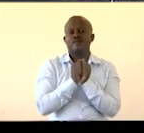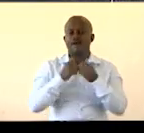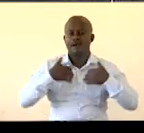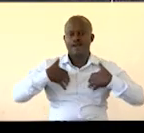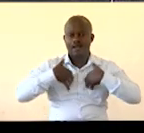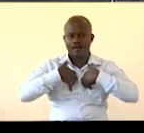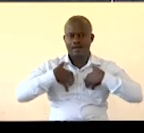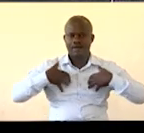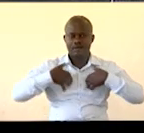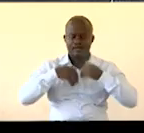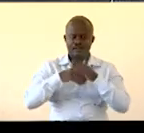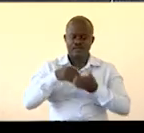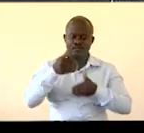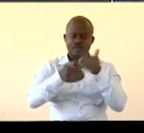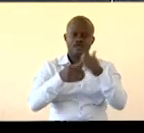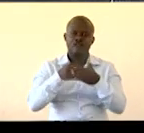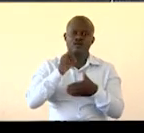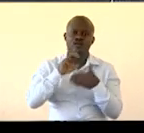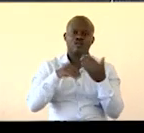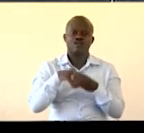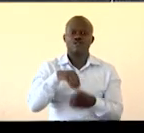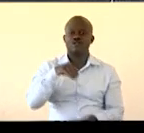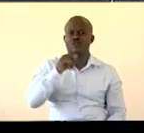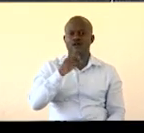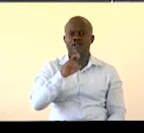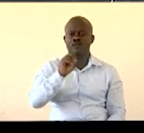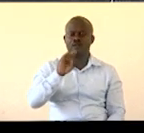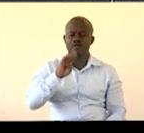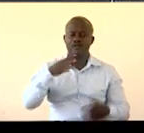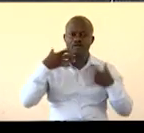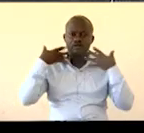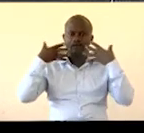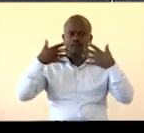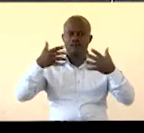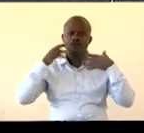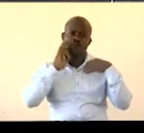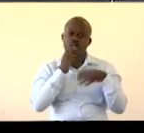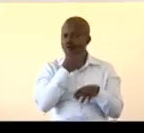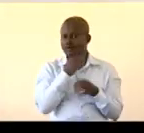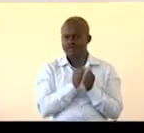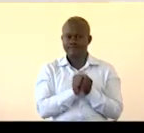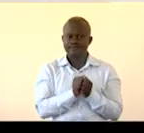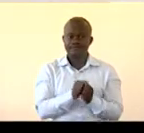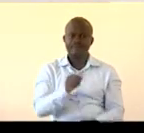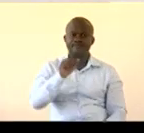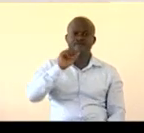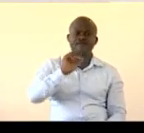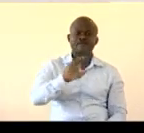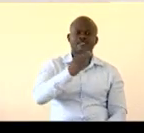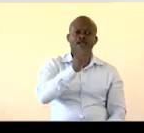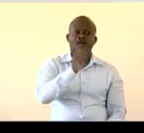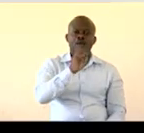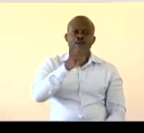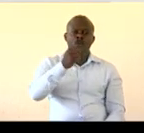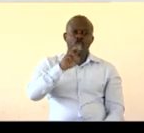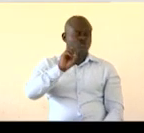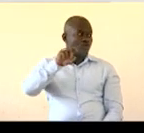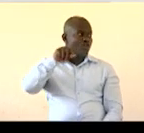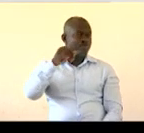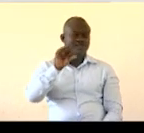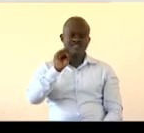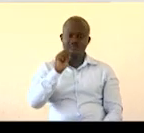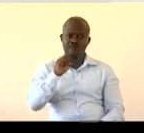animals in the process of aerobic respiration. Chemotropism is another type of